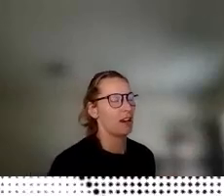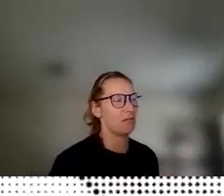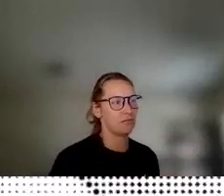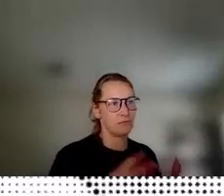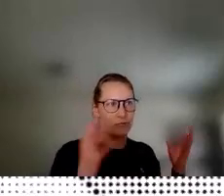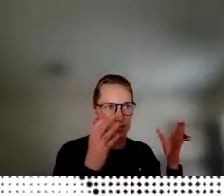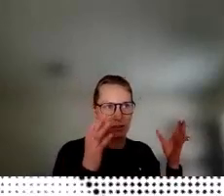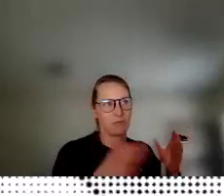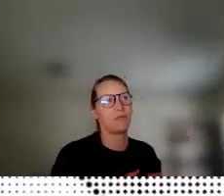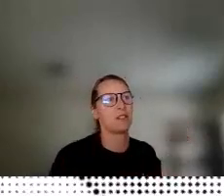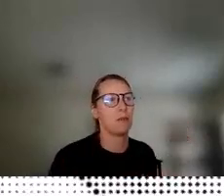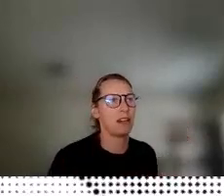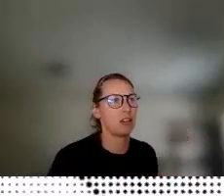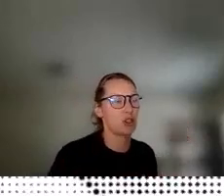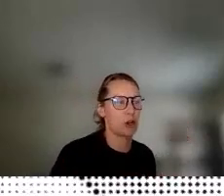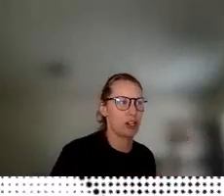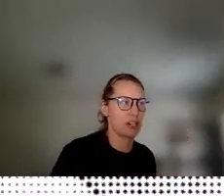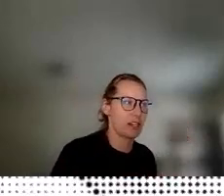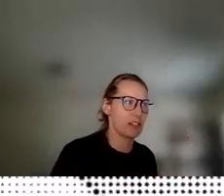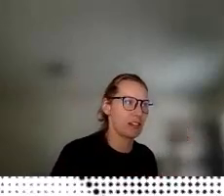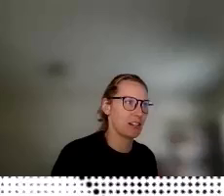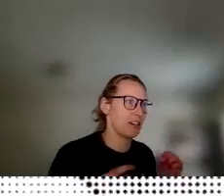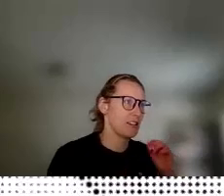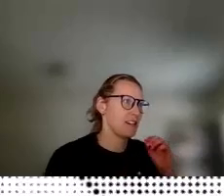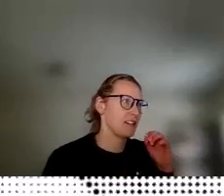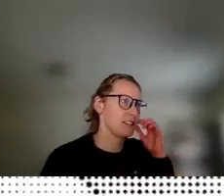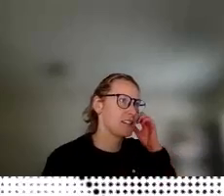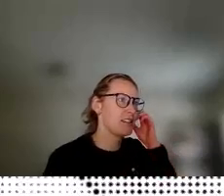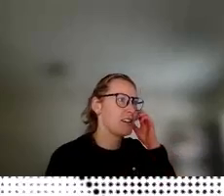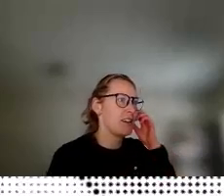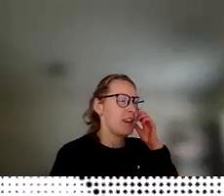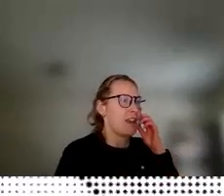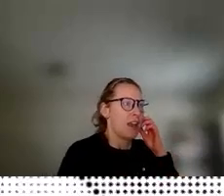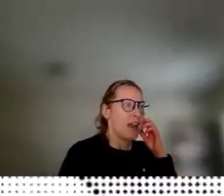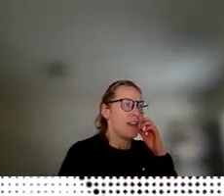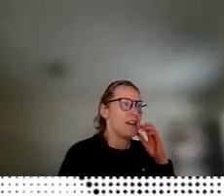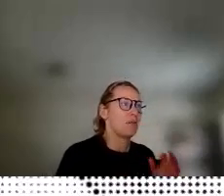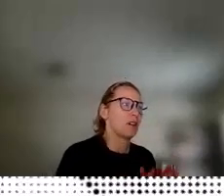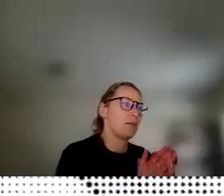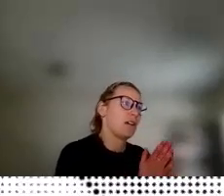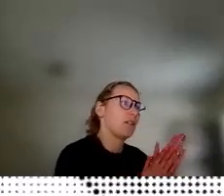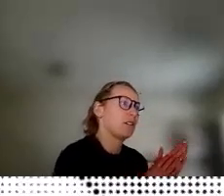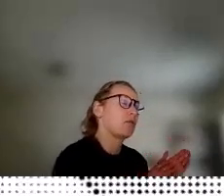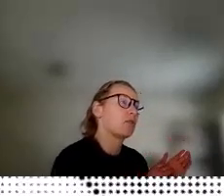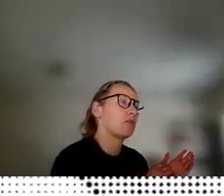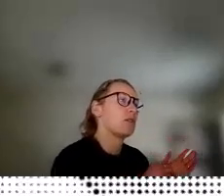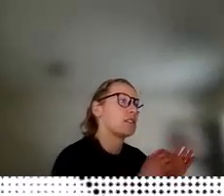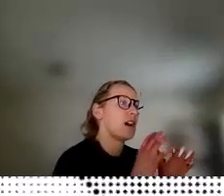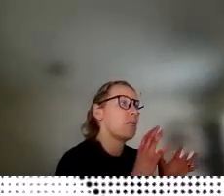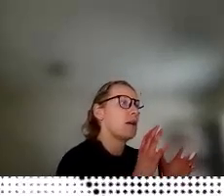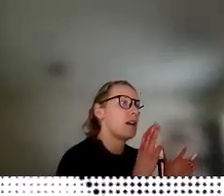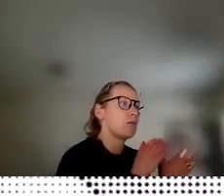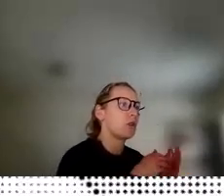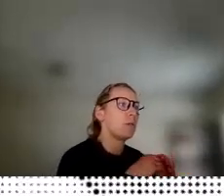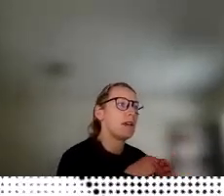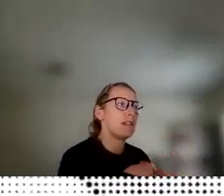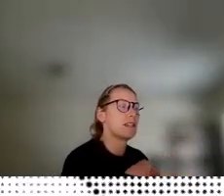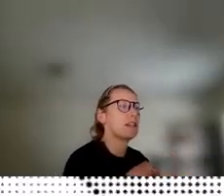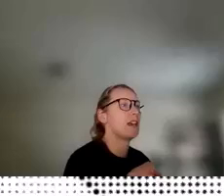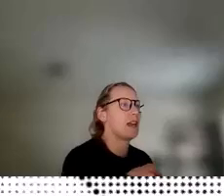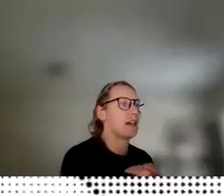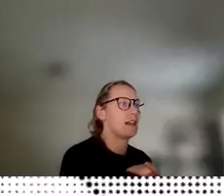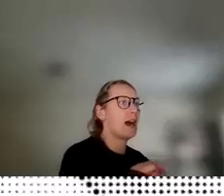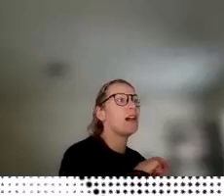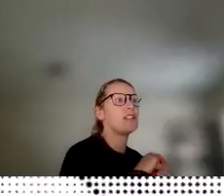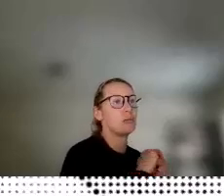training, just to make it shorter and easier on the ears. And then we're going to be going through some